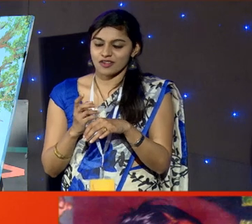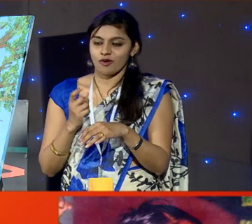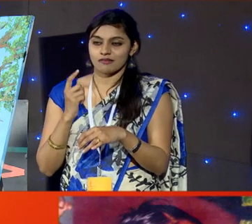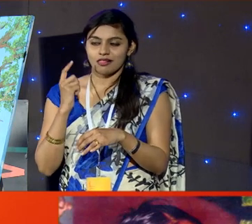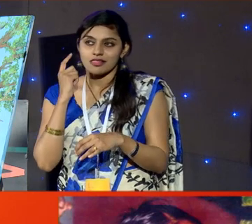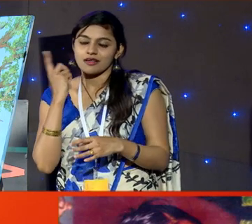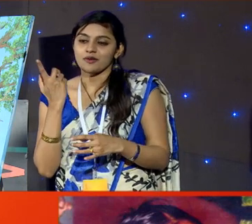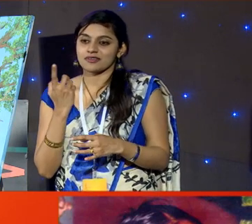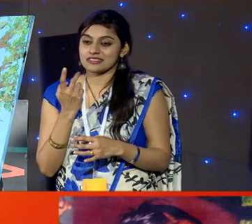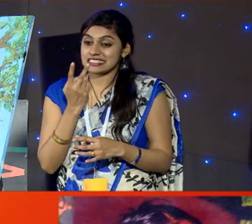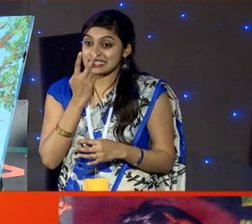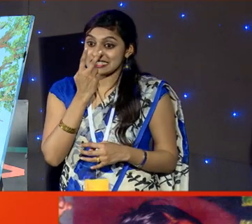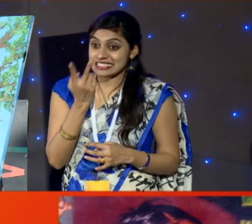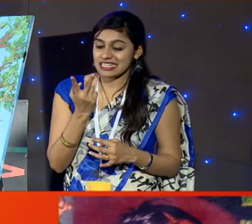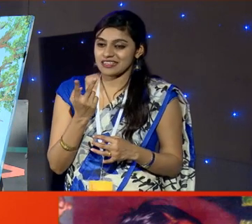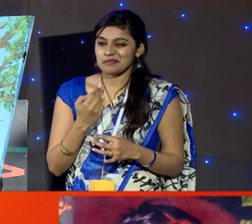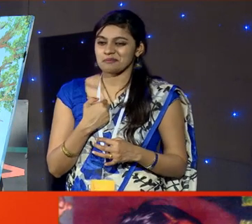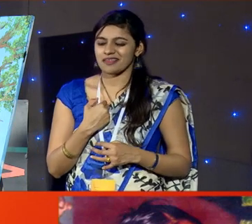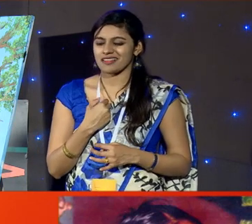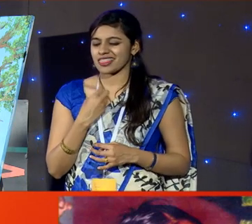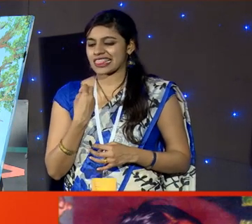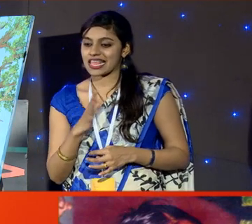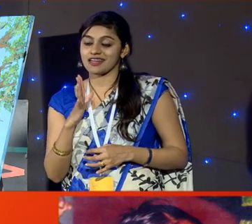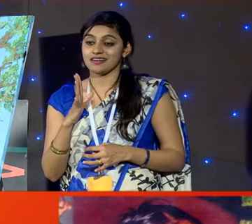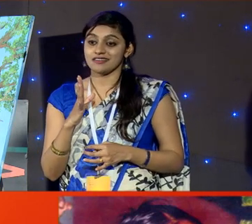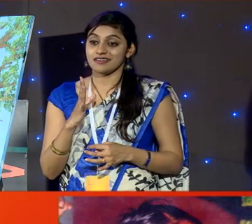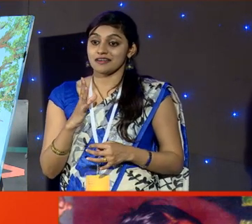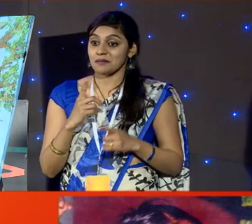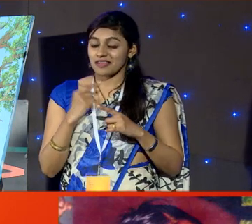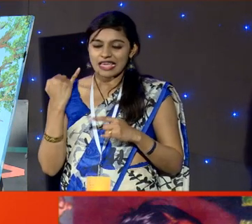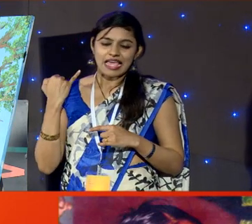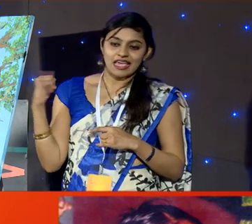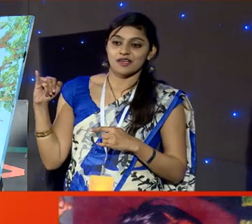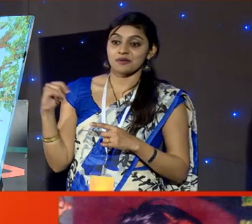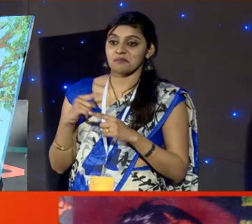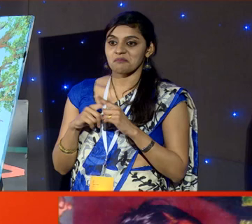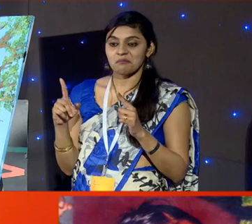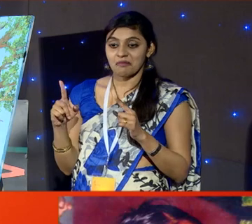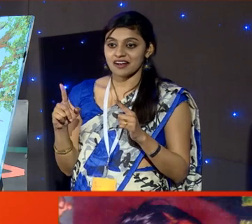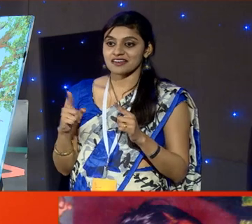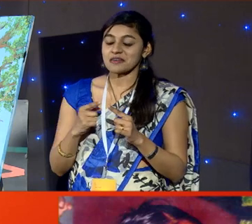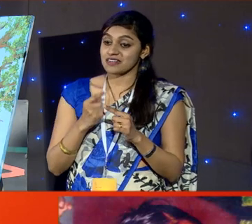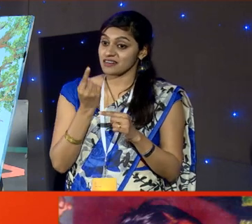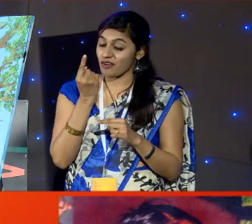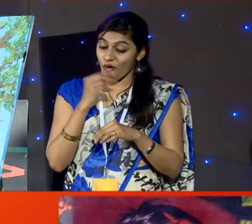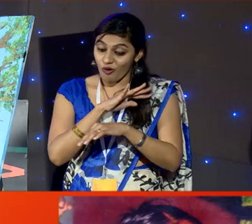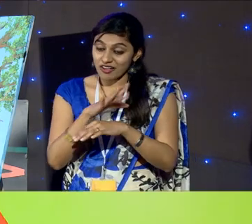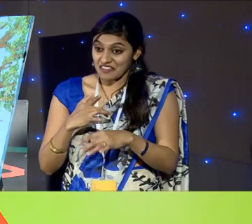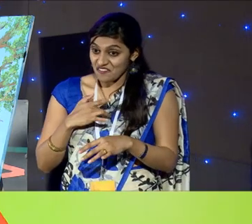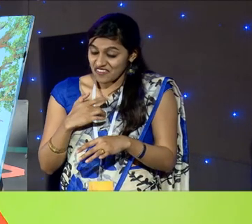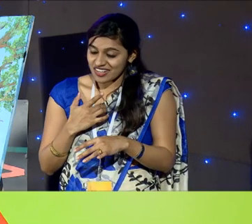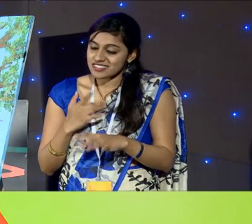the smallest act of caring, all of which have the potential to turn a life